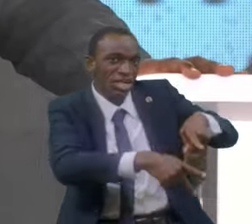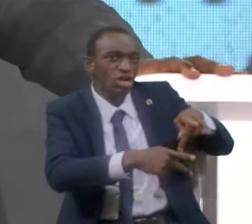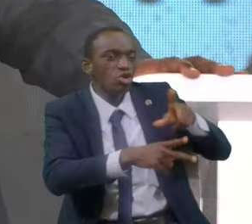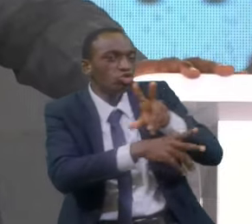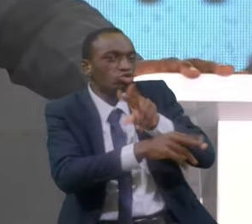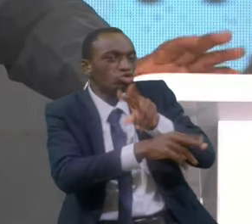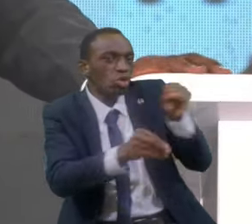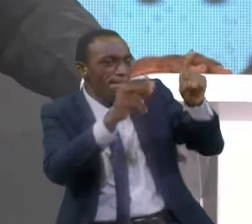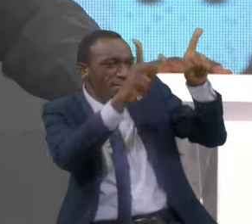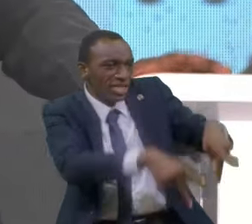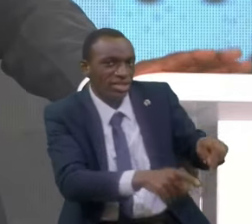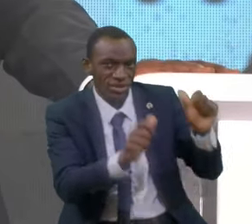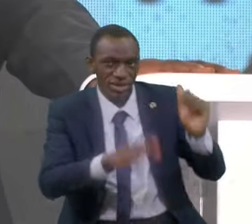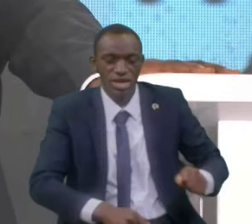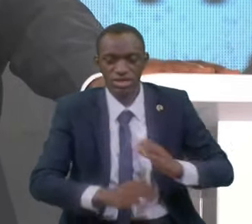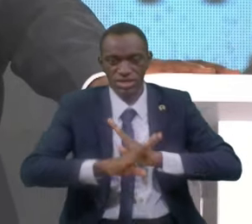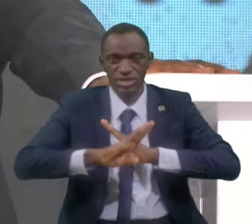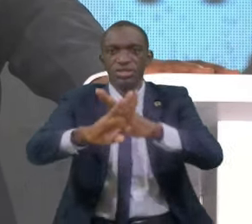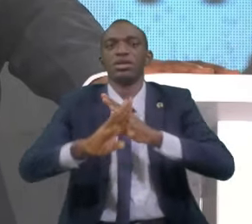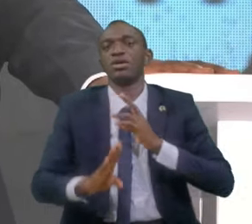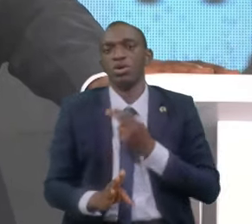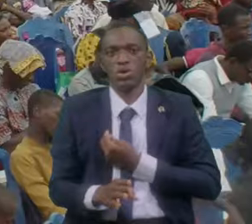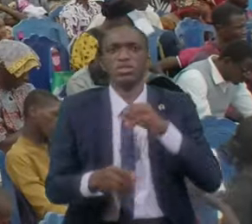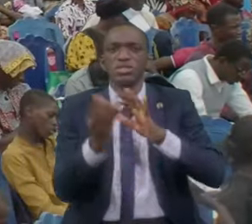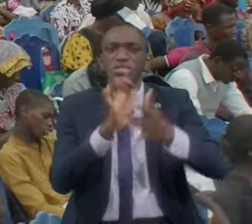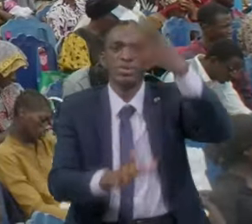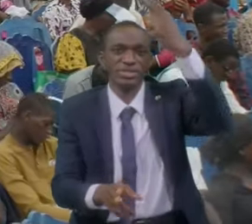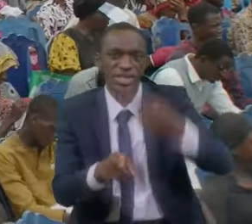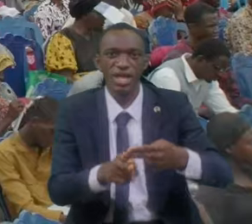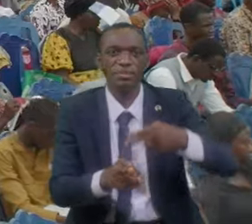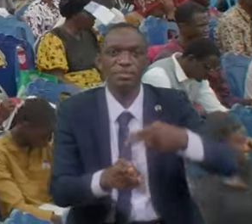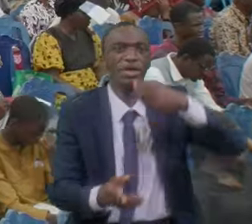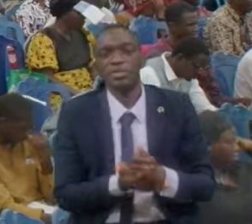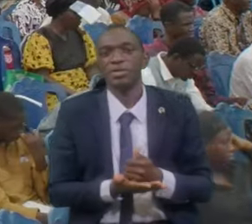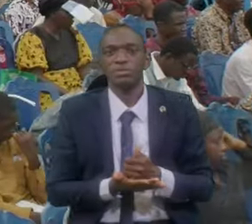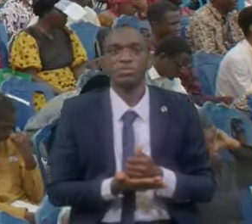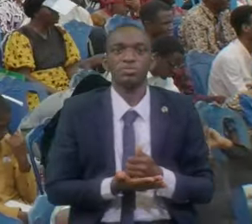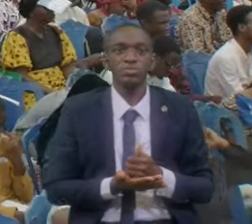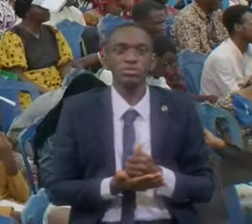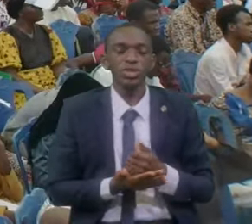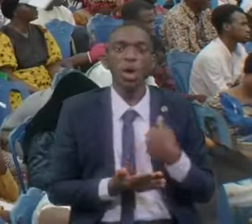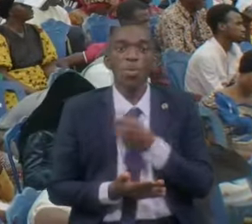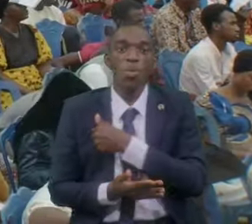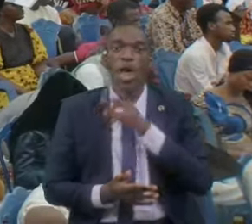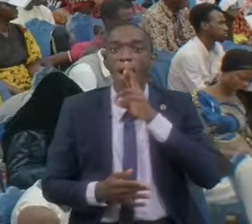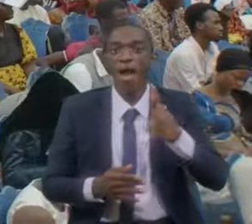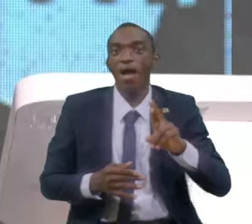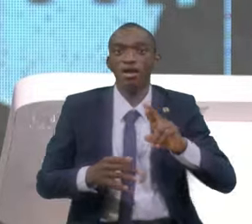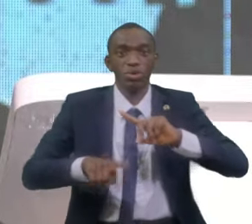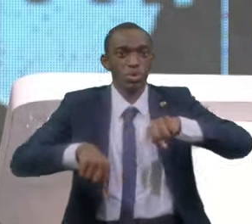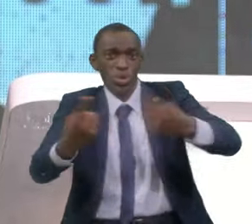can stand before us in Jesus' name. We're going with